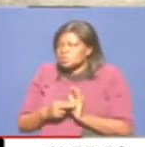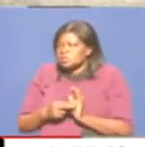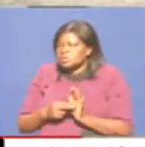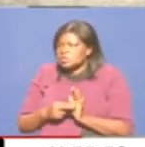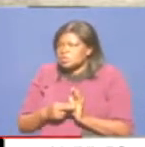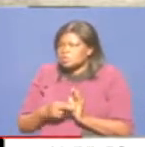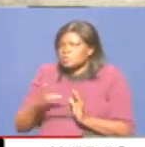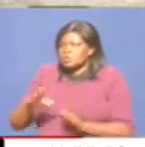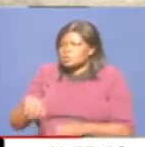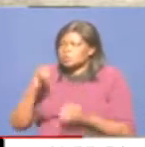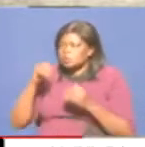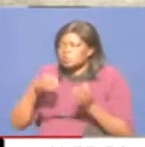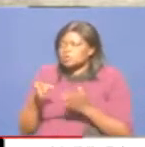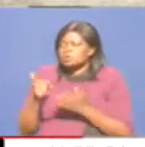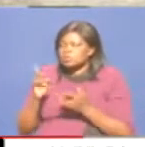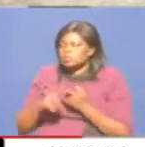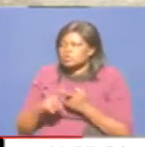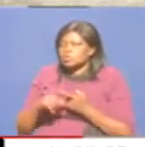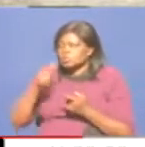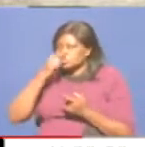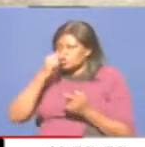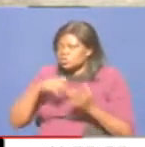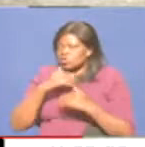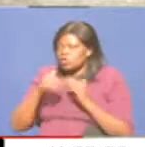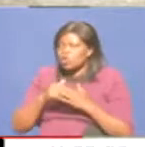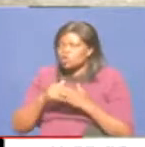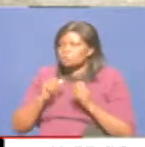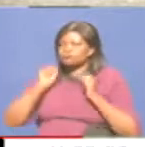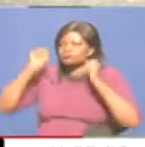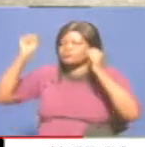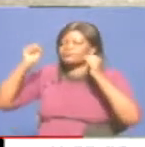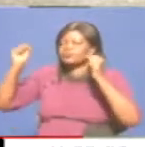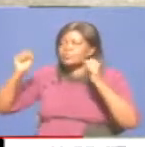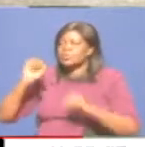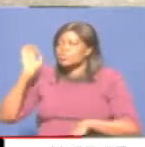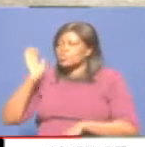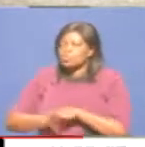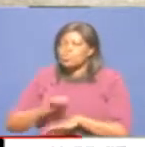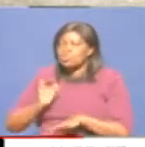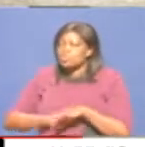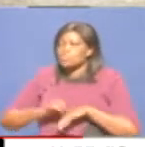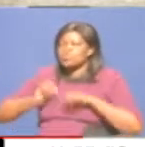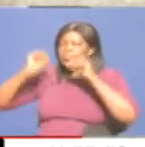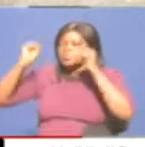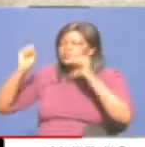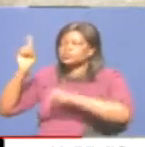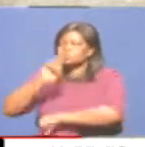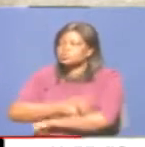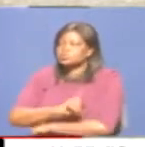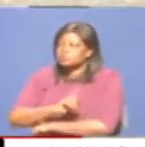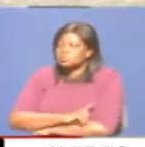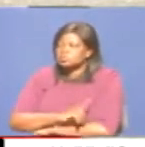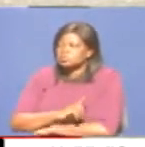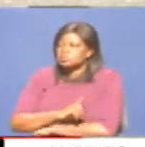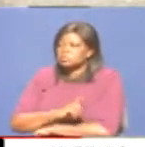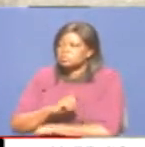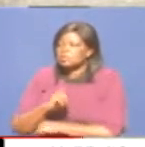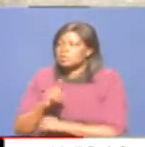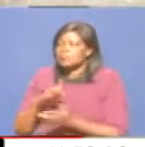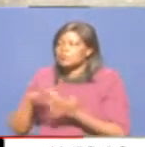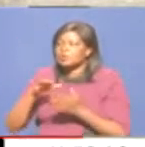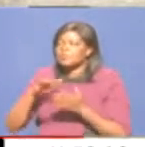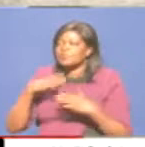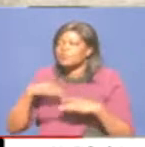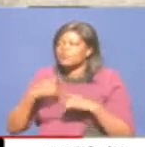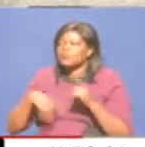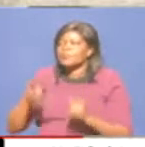take this opportunity to wish all heroes yes. A good Mashujaa Day tomorrow, yes. and especially the people of Matungu. I want